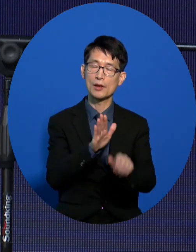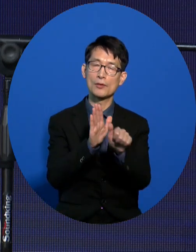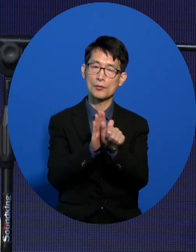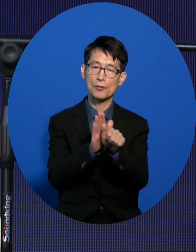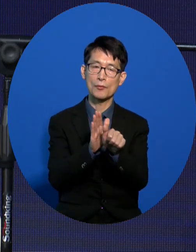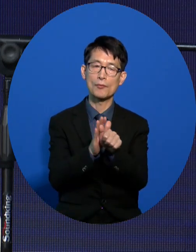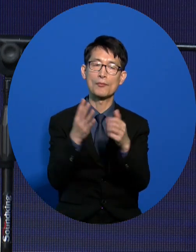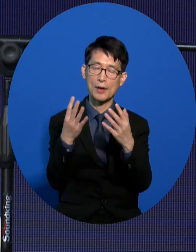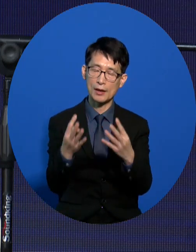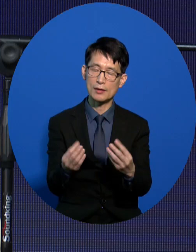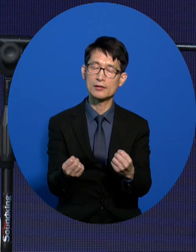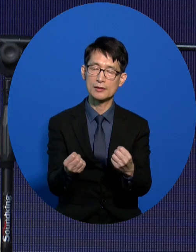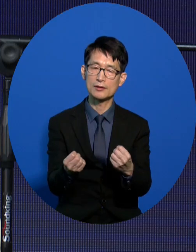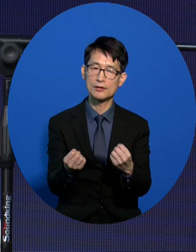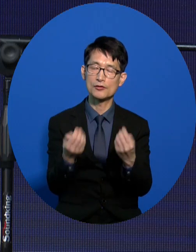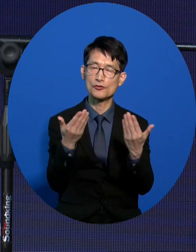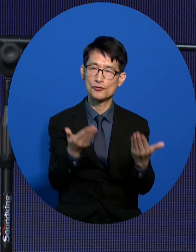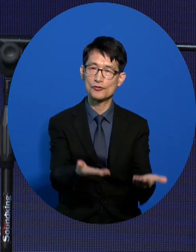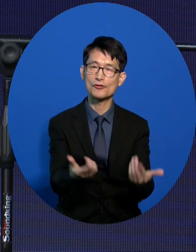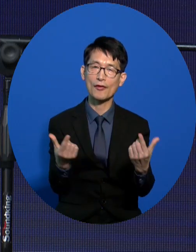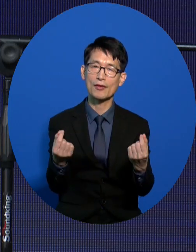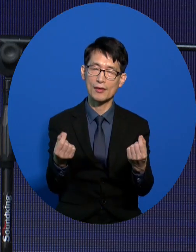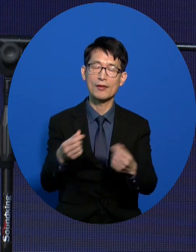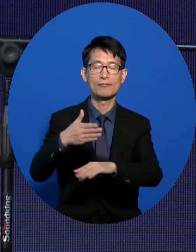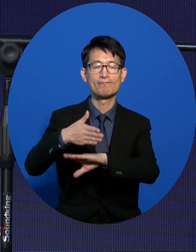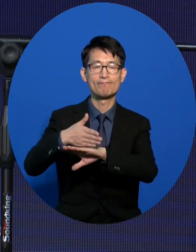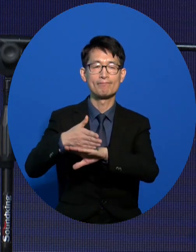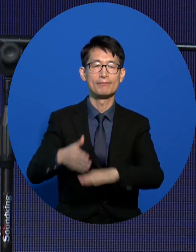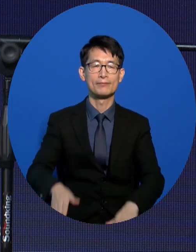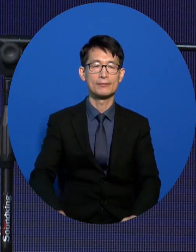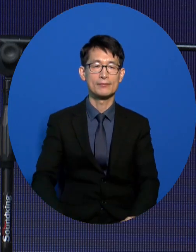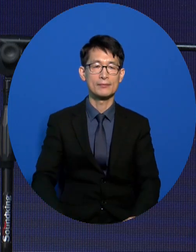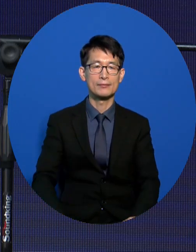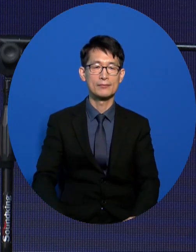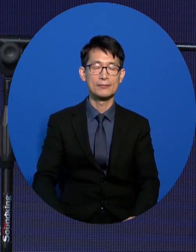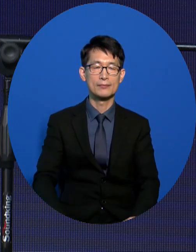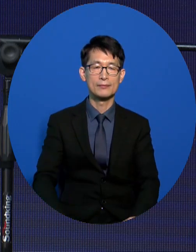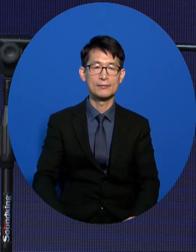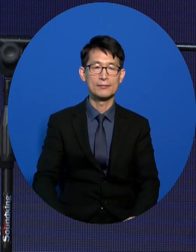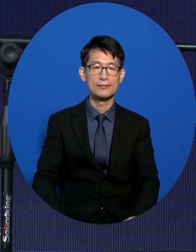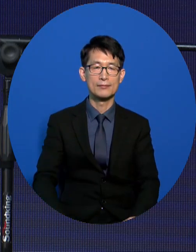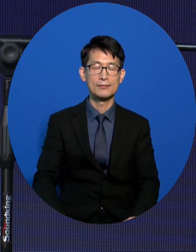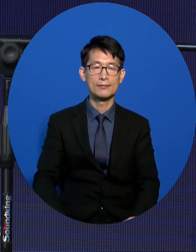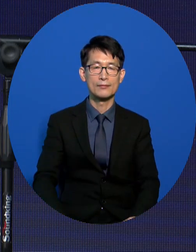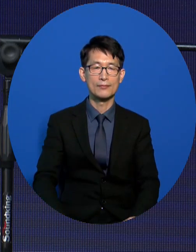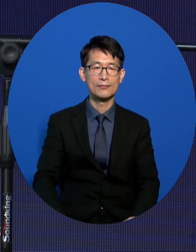You are providing a service that is immensely helpful.